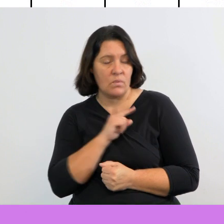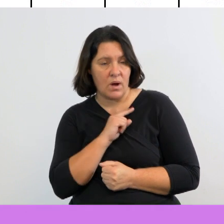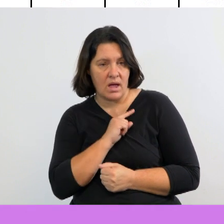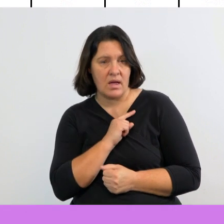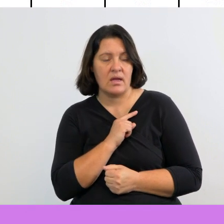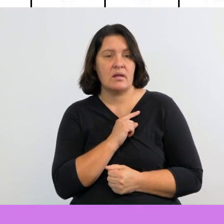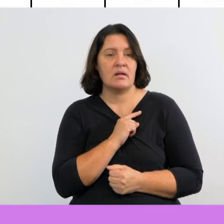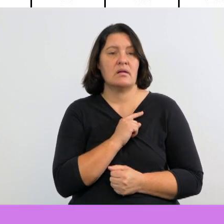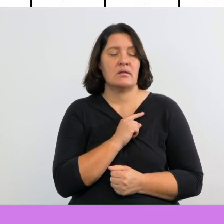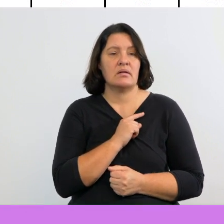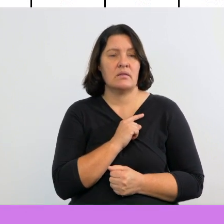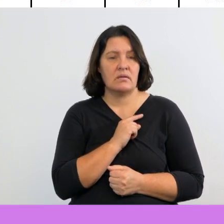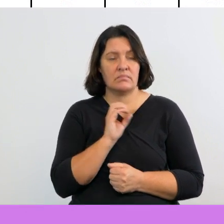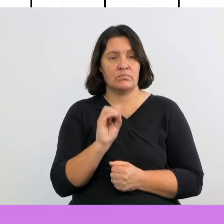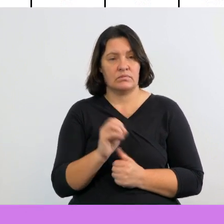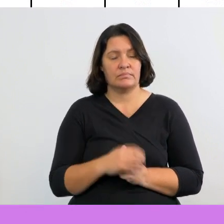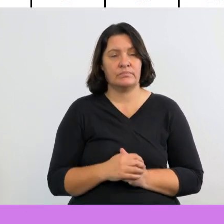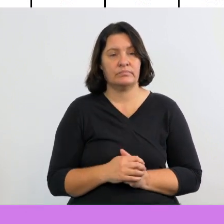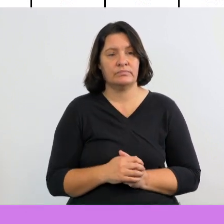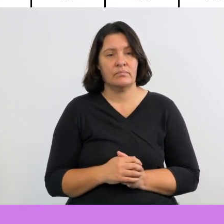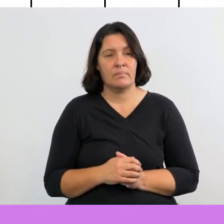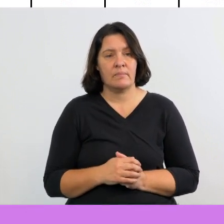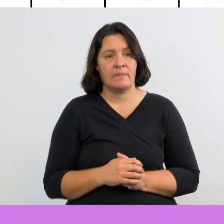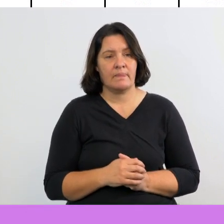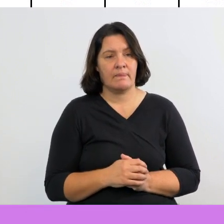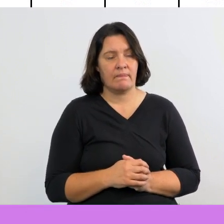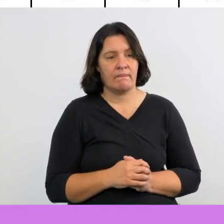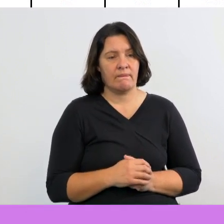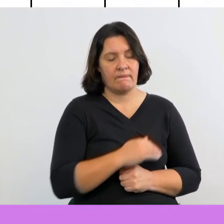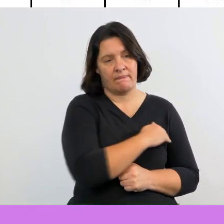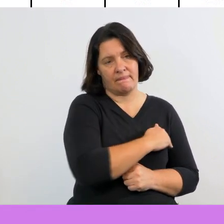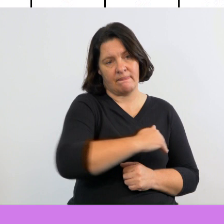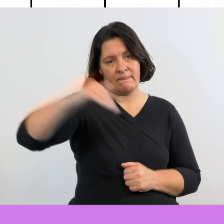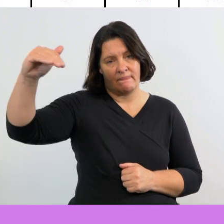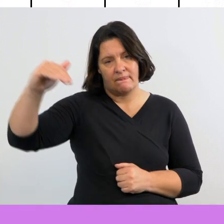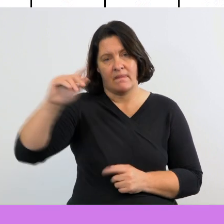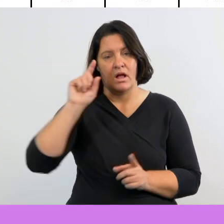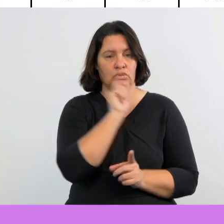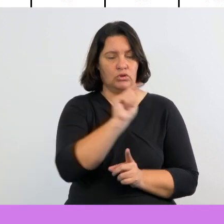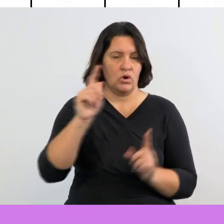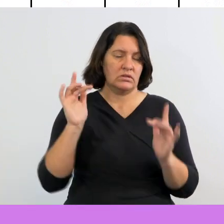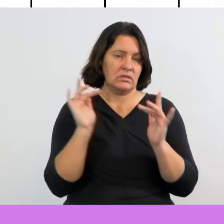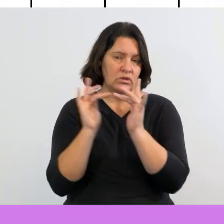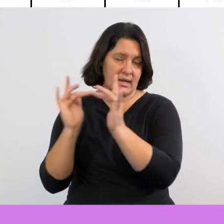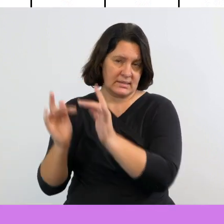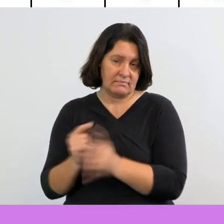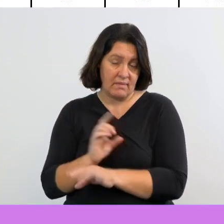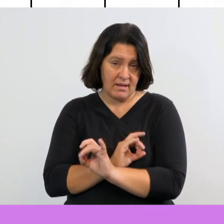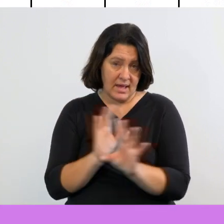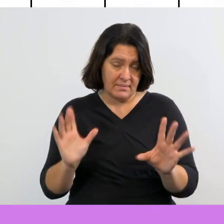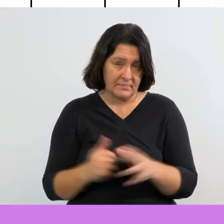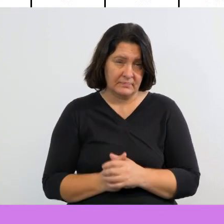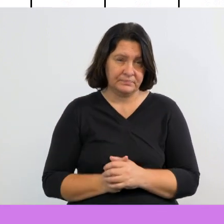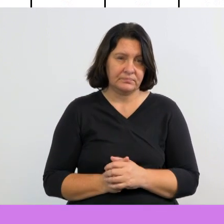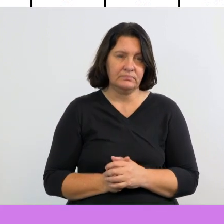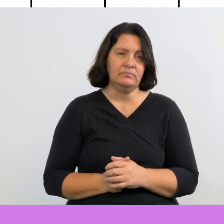so therefore I'm going to go now, and I'm going to combine all the dots. I hope that is